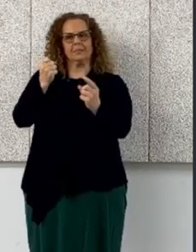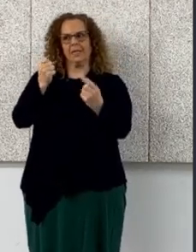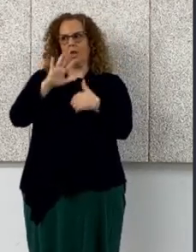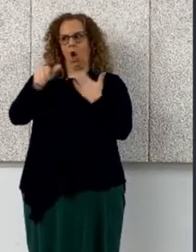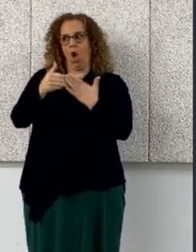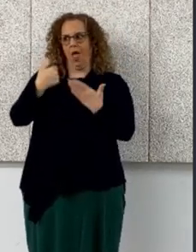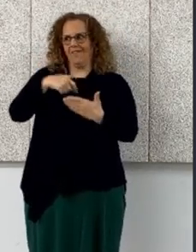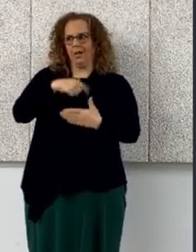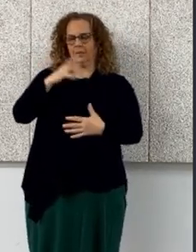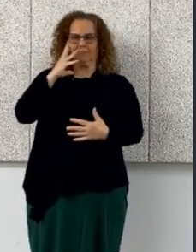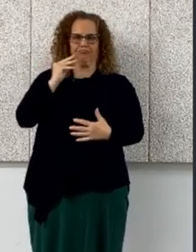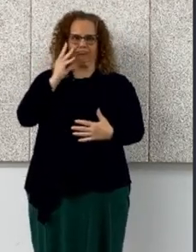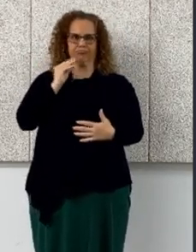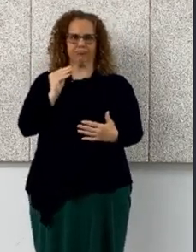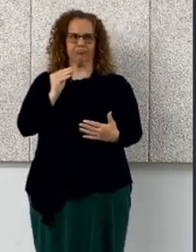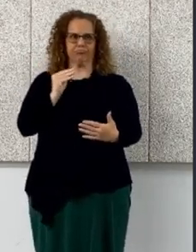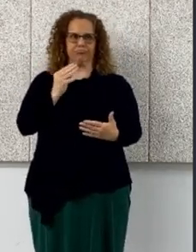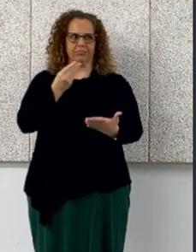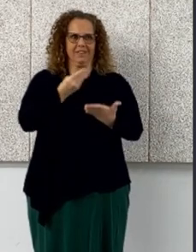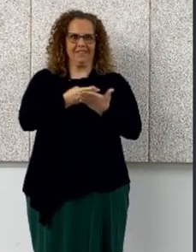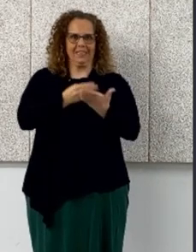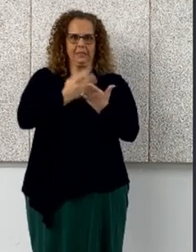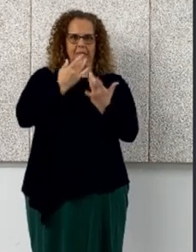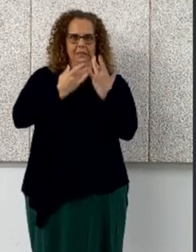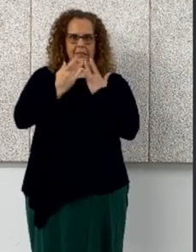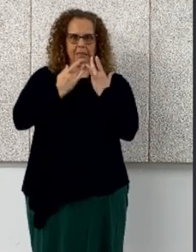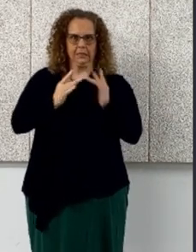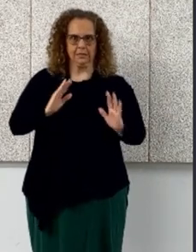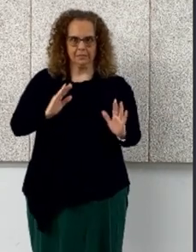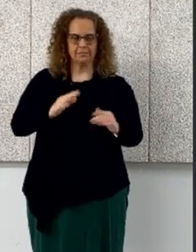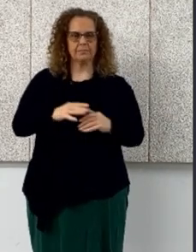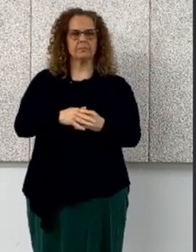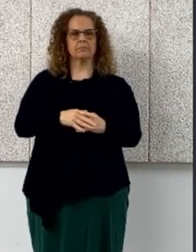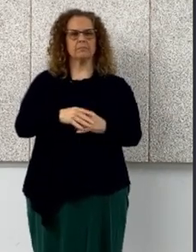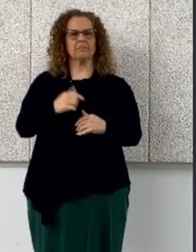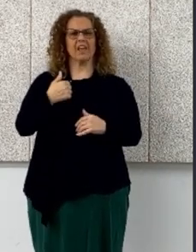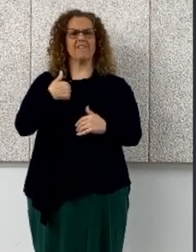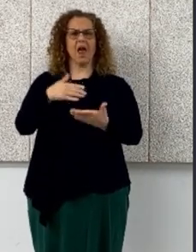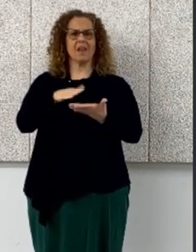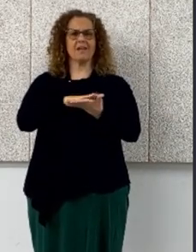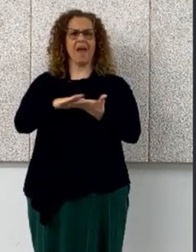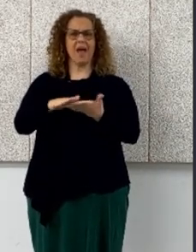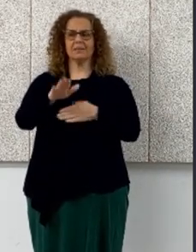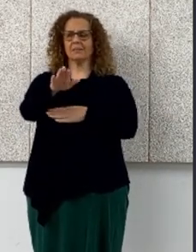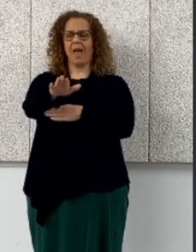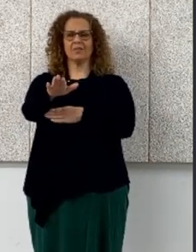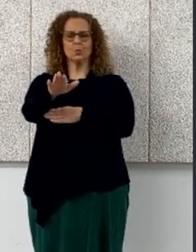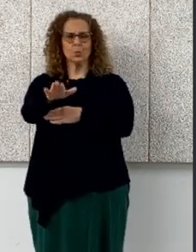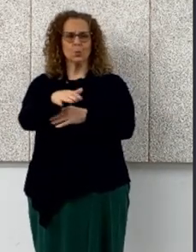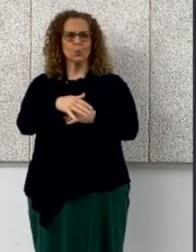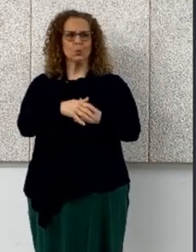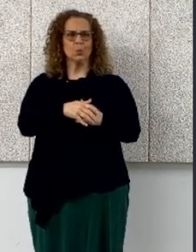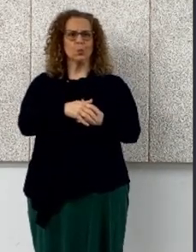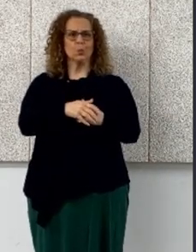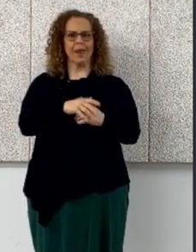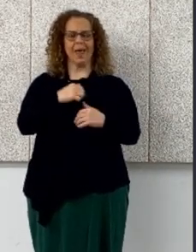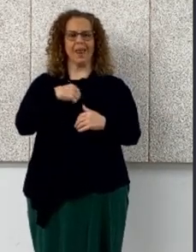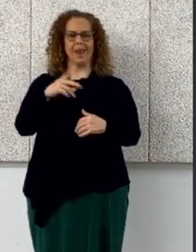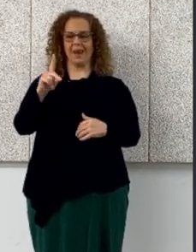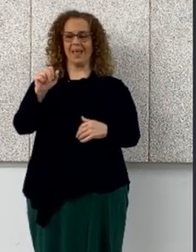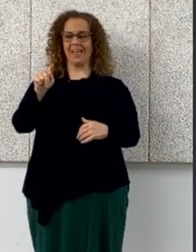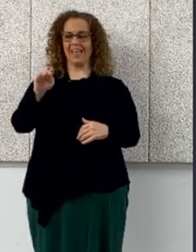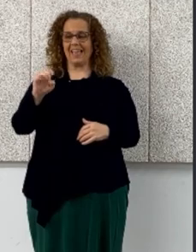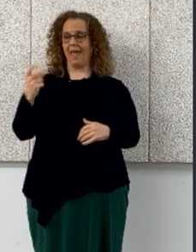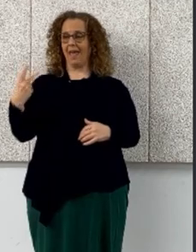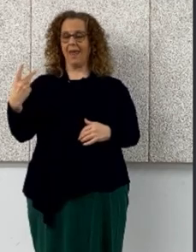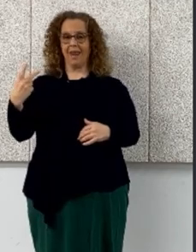And you know, I got a useful email this afternoon. And Kate and I were working on something else,